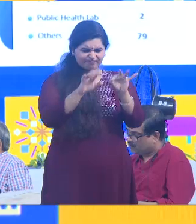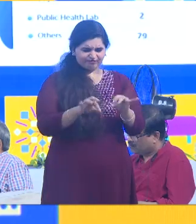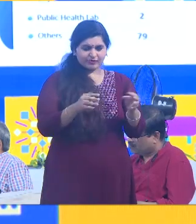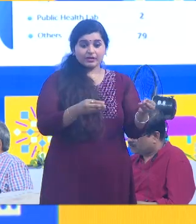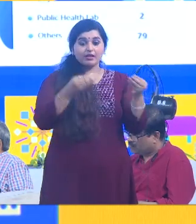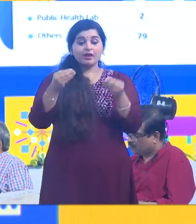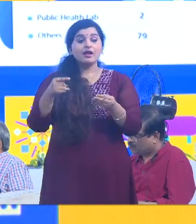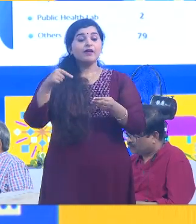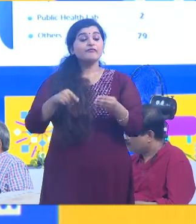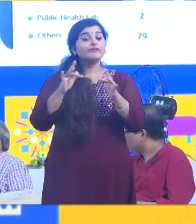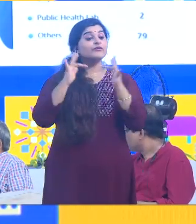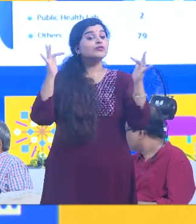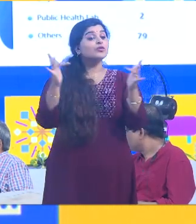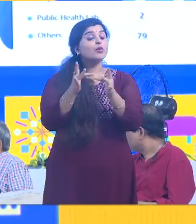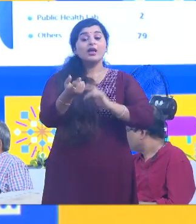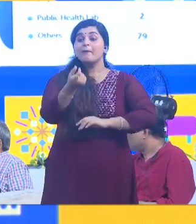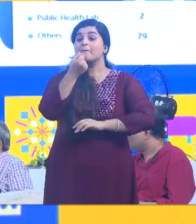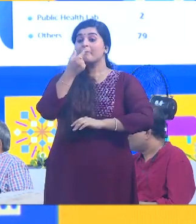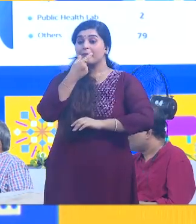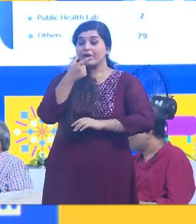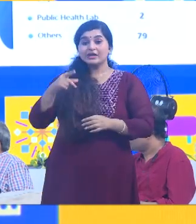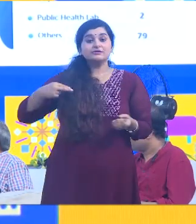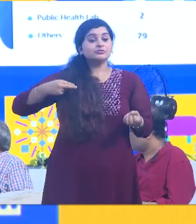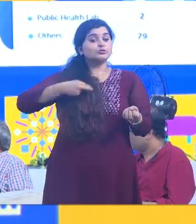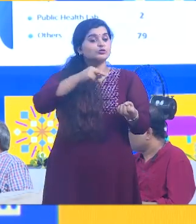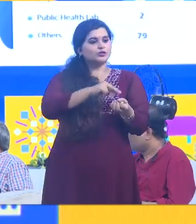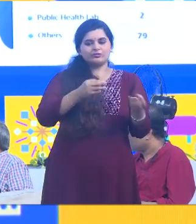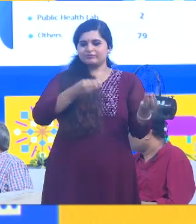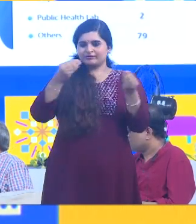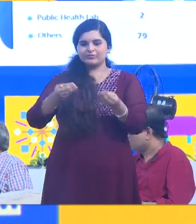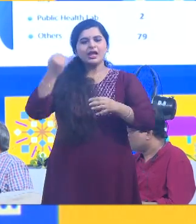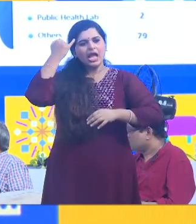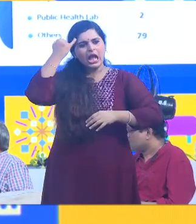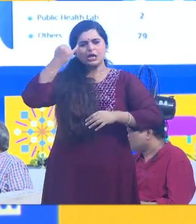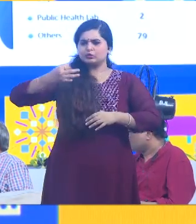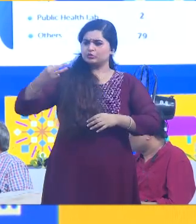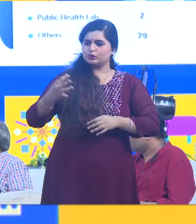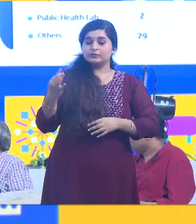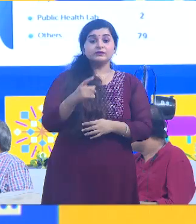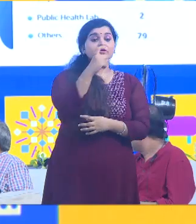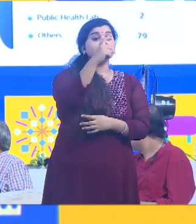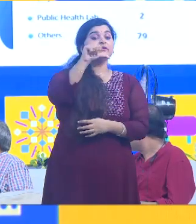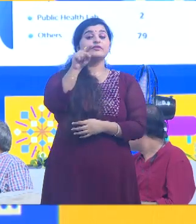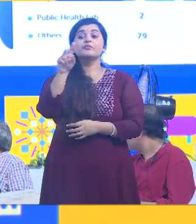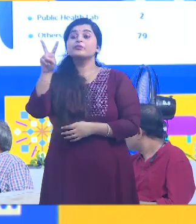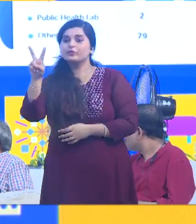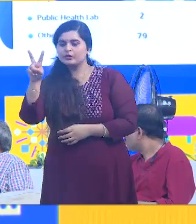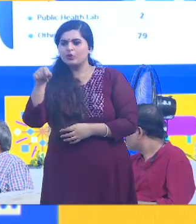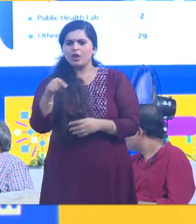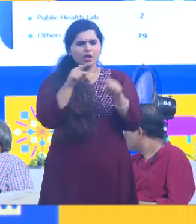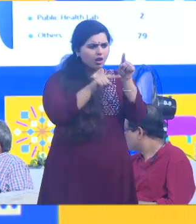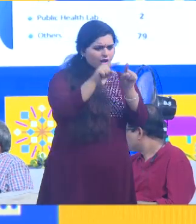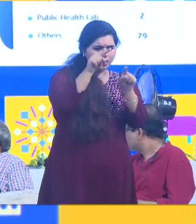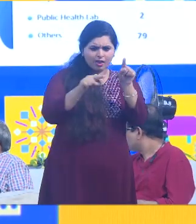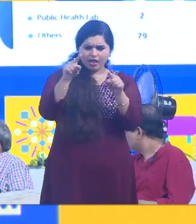online medication by the doctors as well. But we are trying to make it better. And 79.25% demographic survey has been